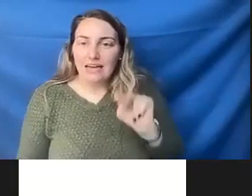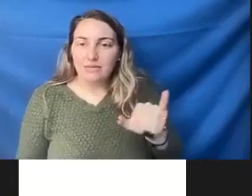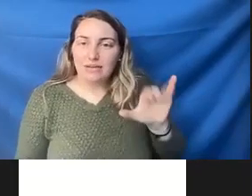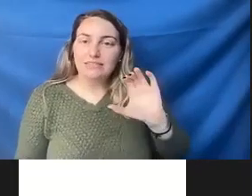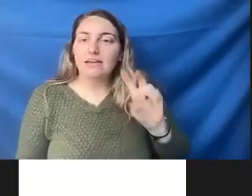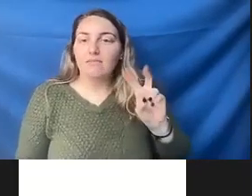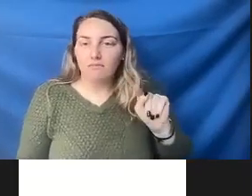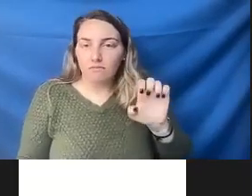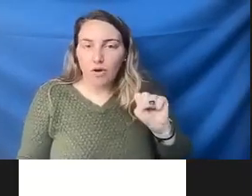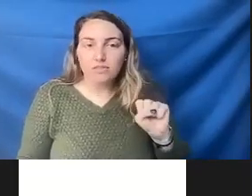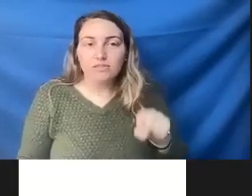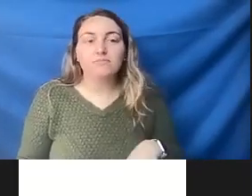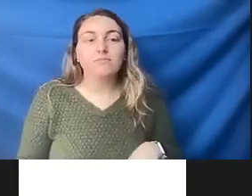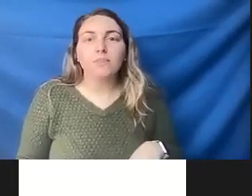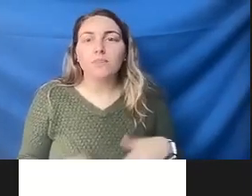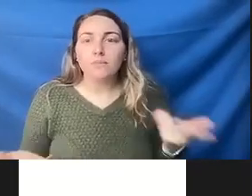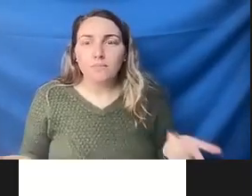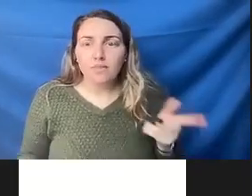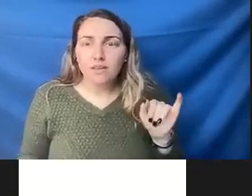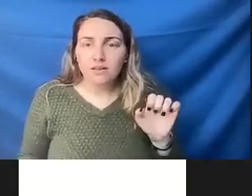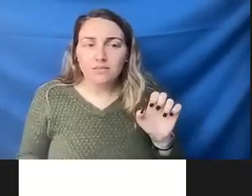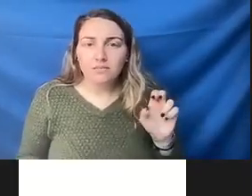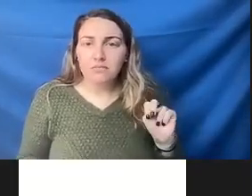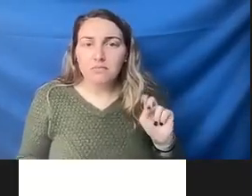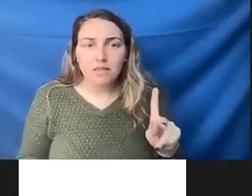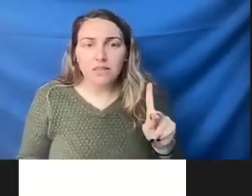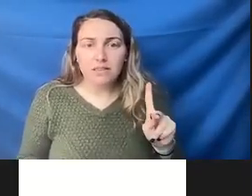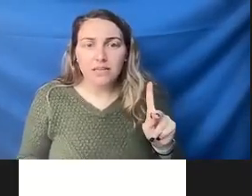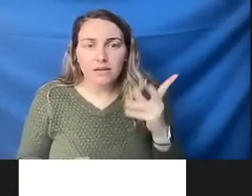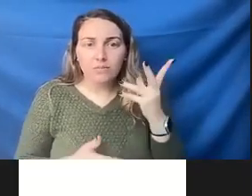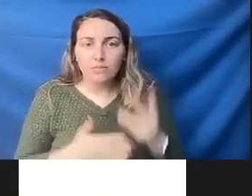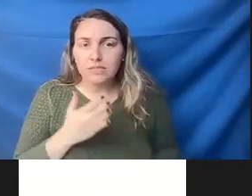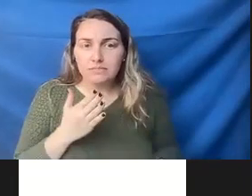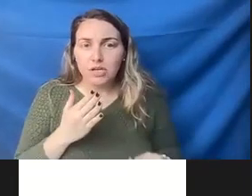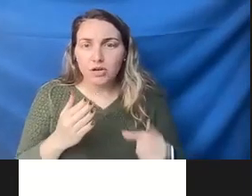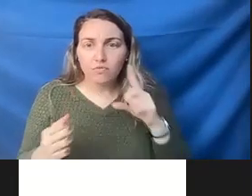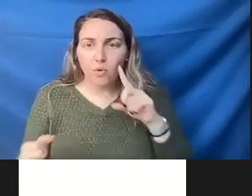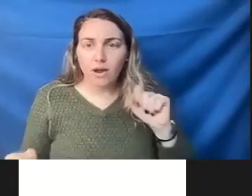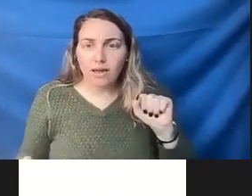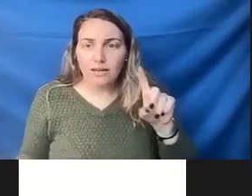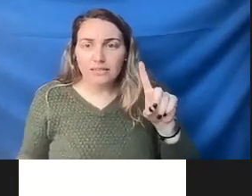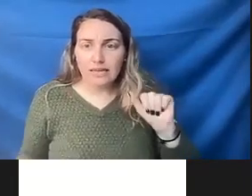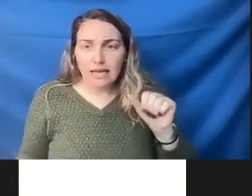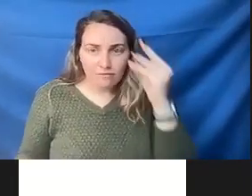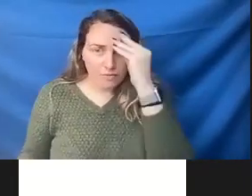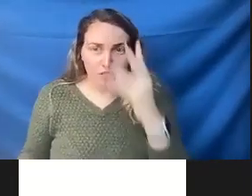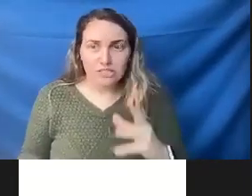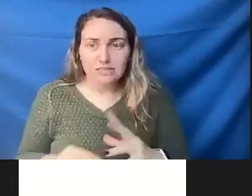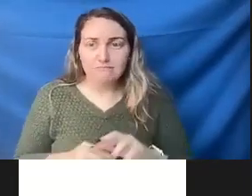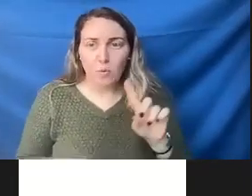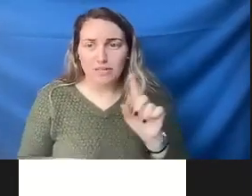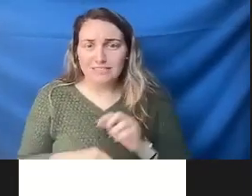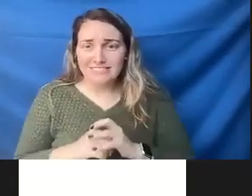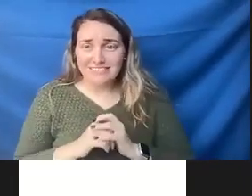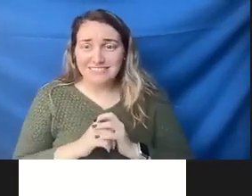I also, oh boy, the link has grayed out for this ADA information, which I need to make sure that my computer stops doing